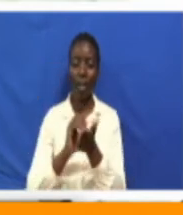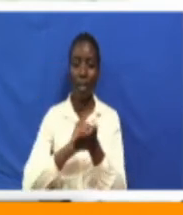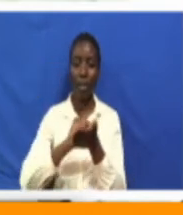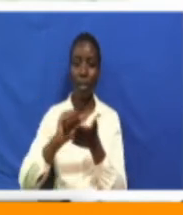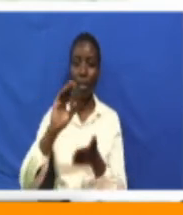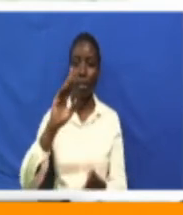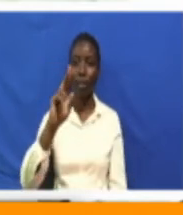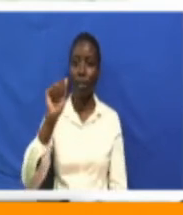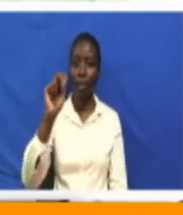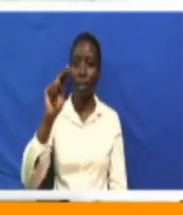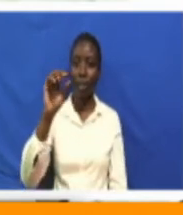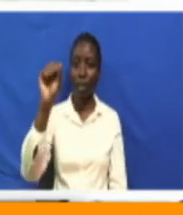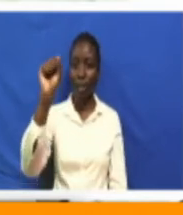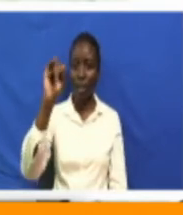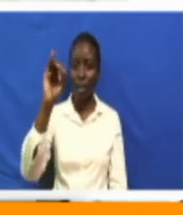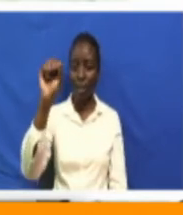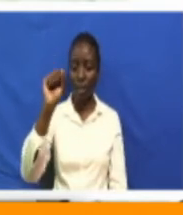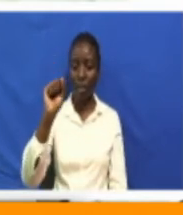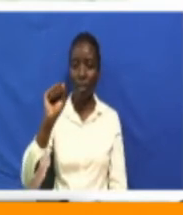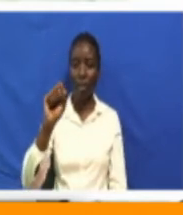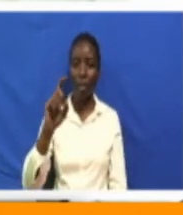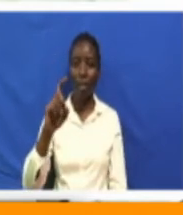Xavier Parklands